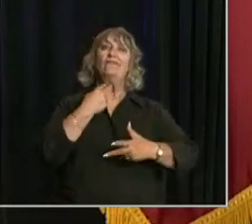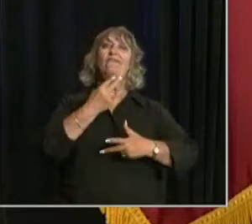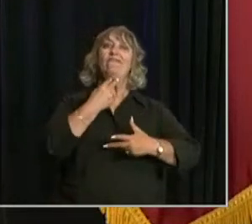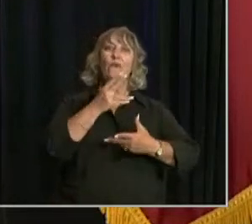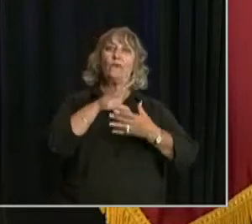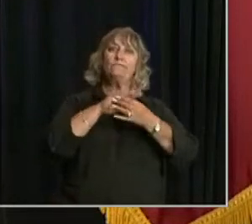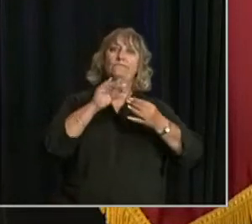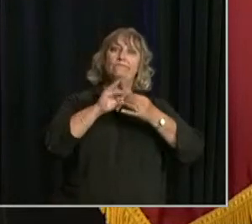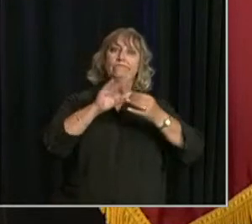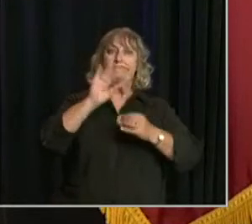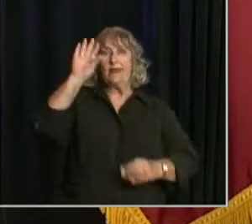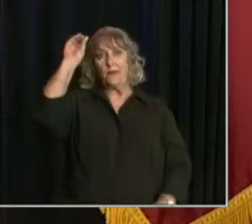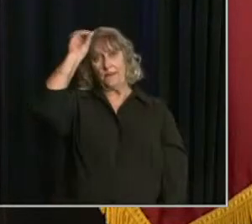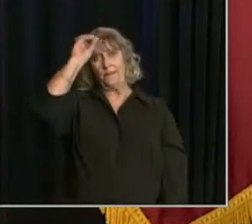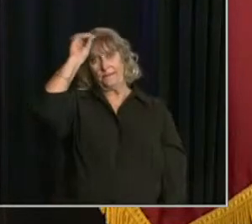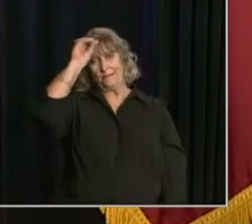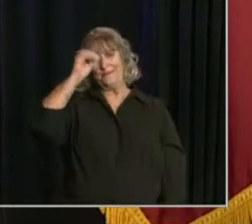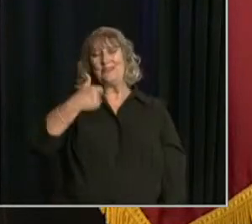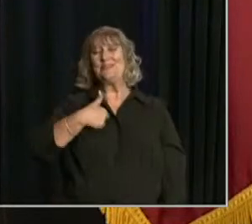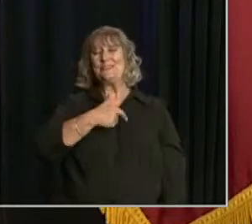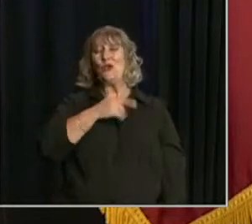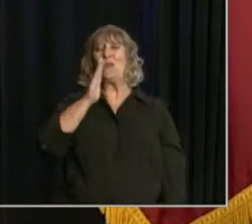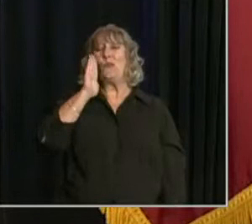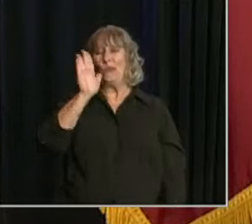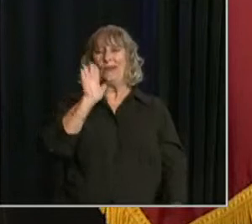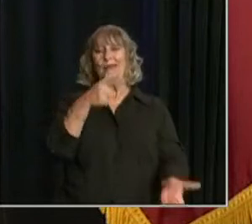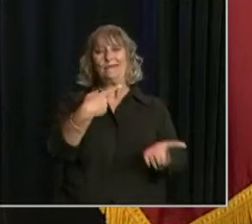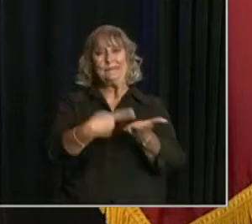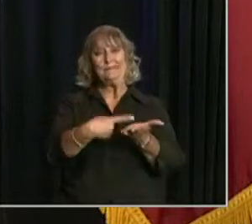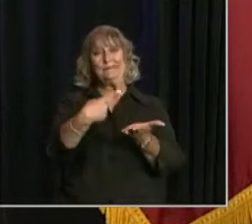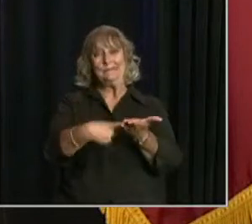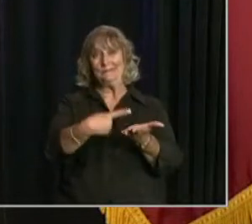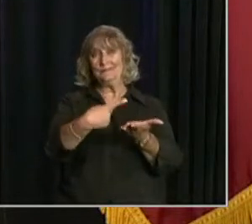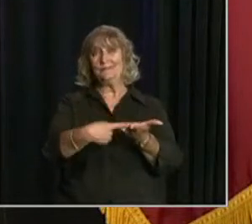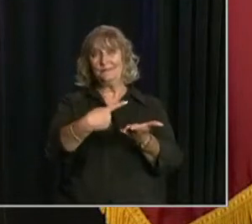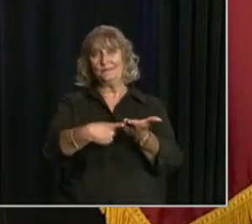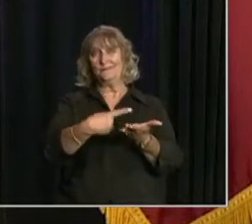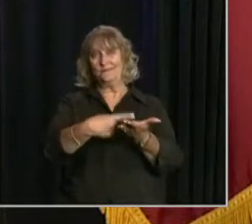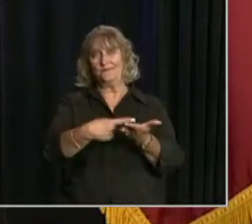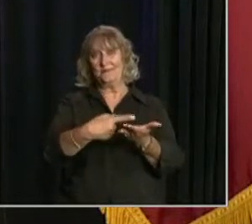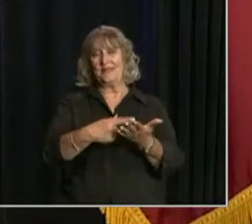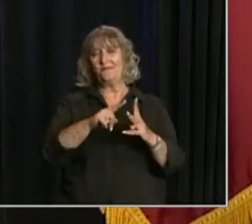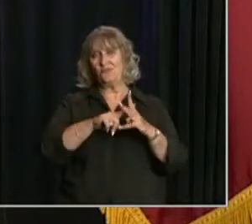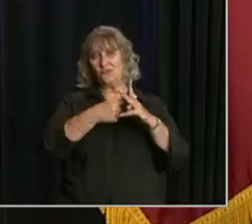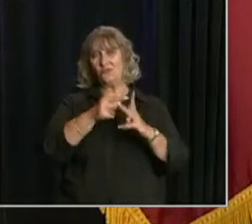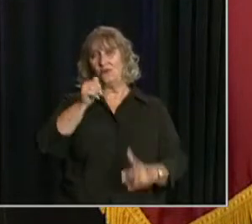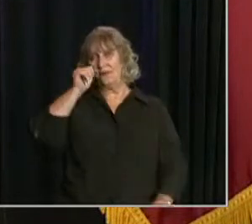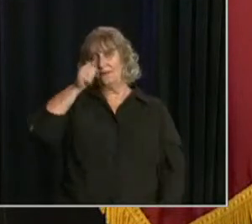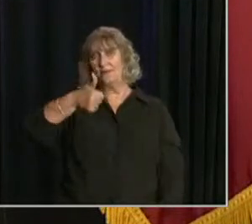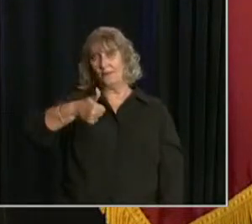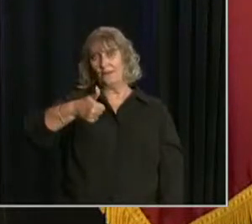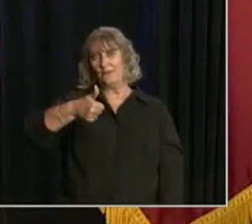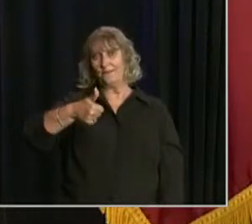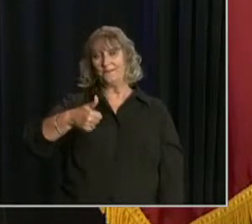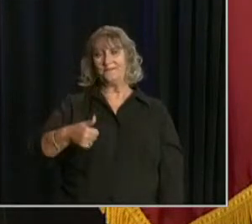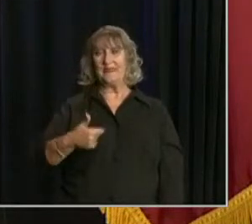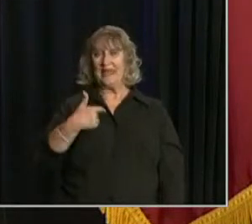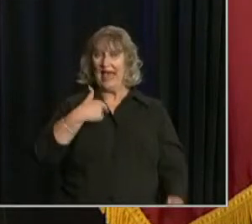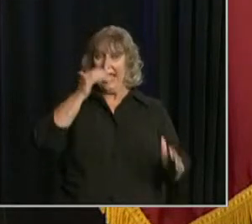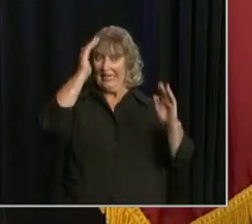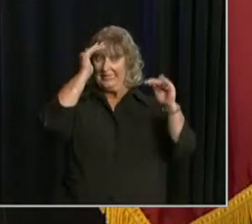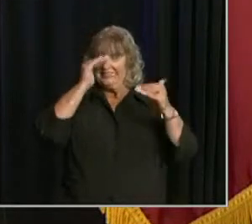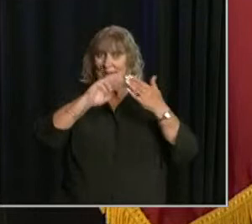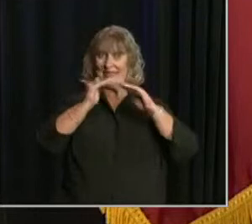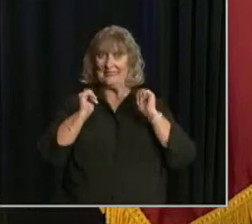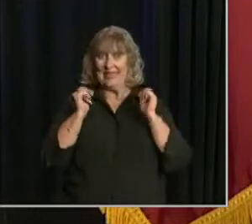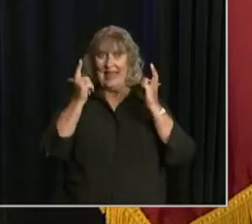going to be subject to discussion. I guess that's tomorrow, and I expect our city